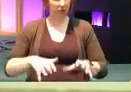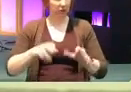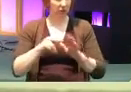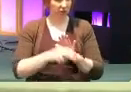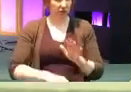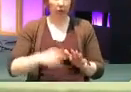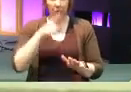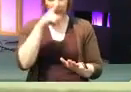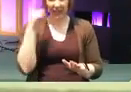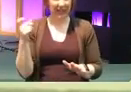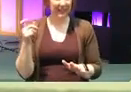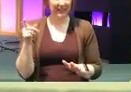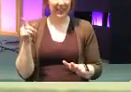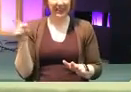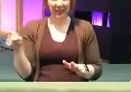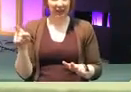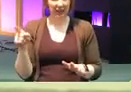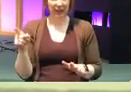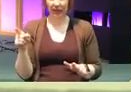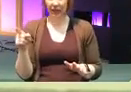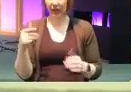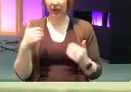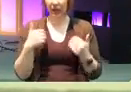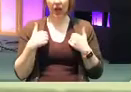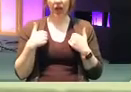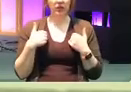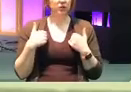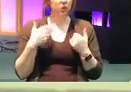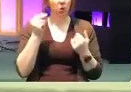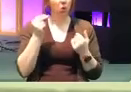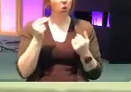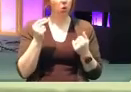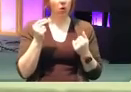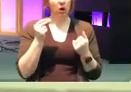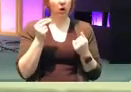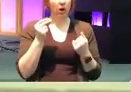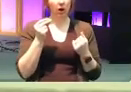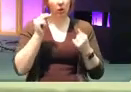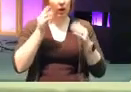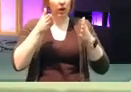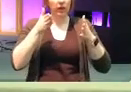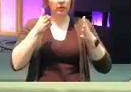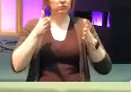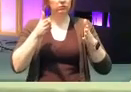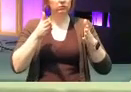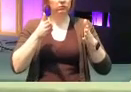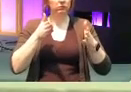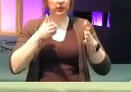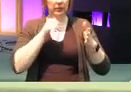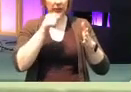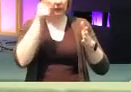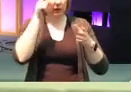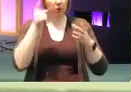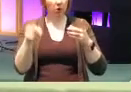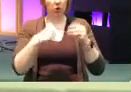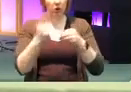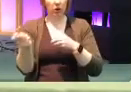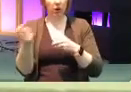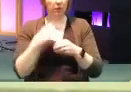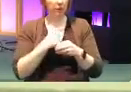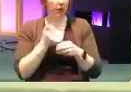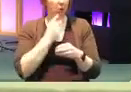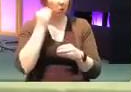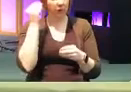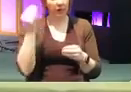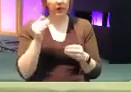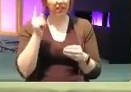individuals had no intent of returning back home before they died. They were fully anticipating